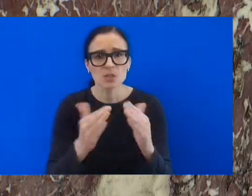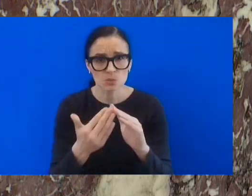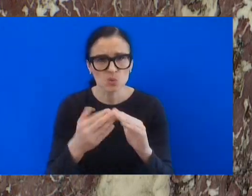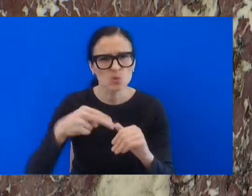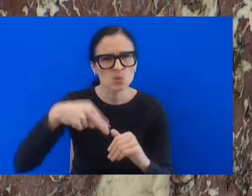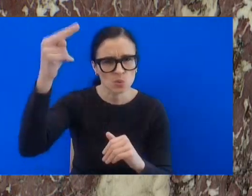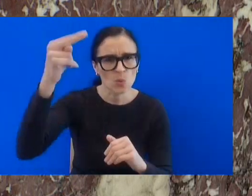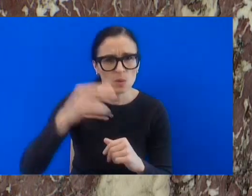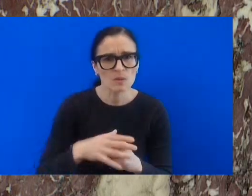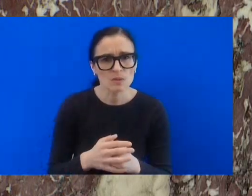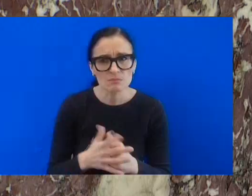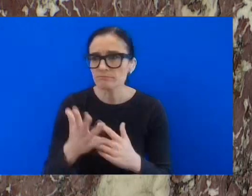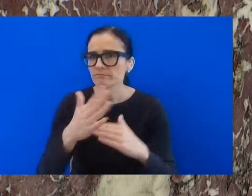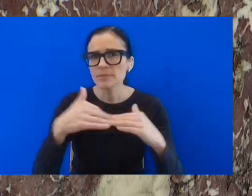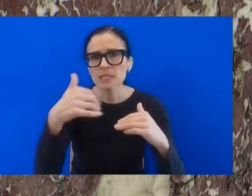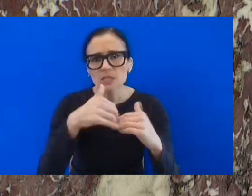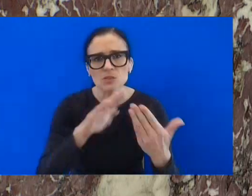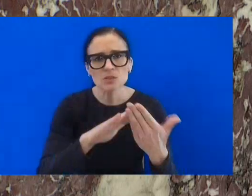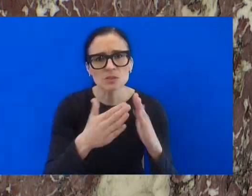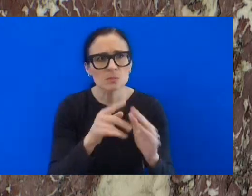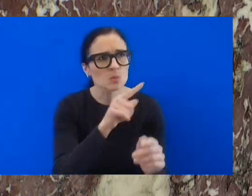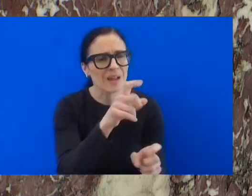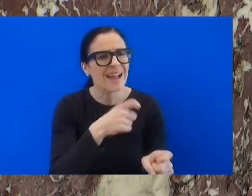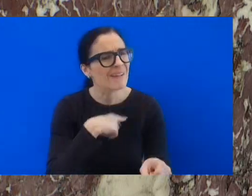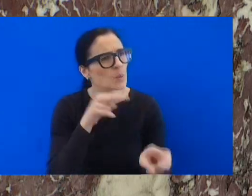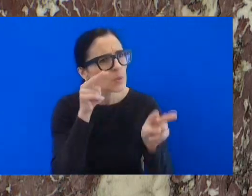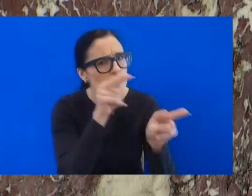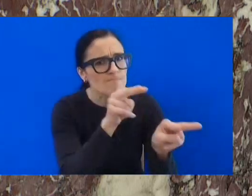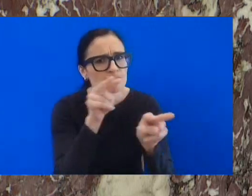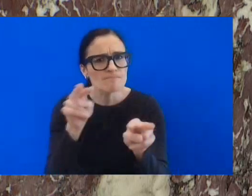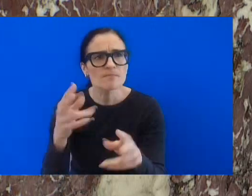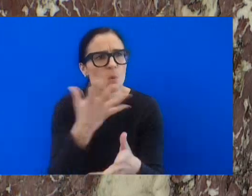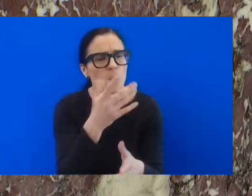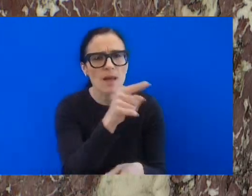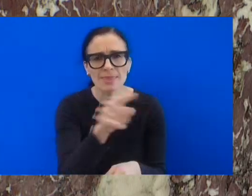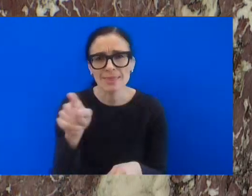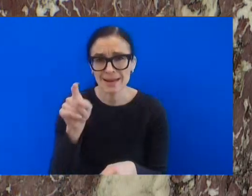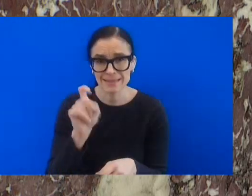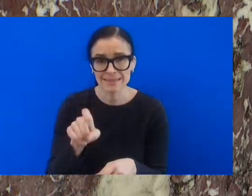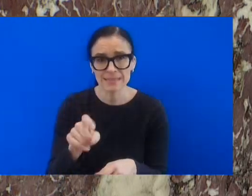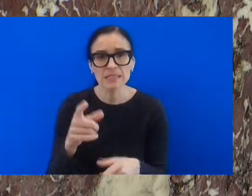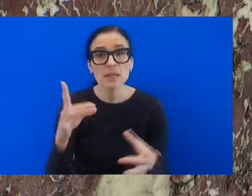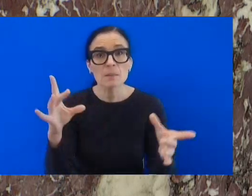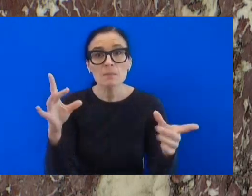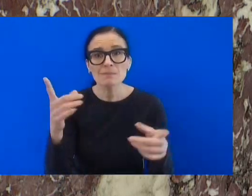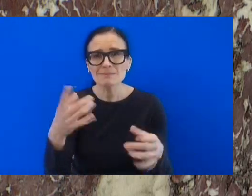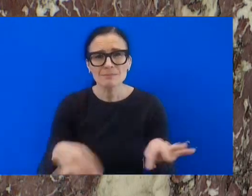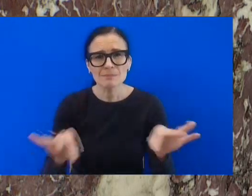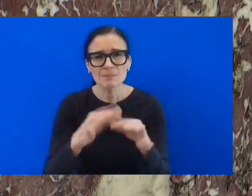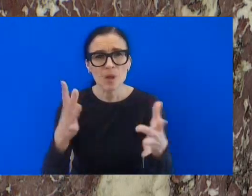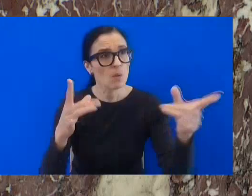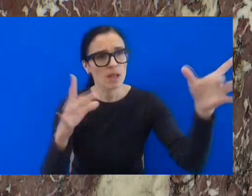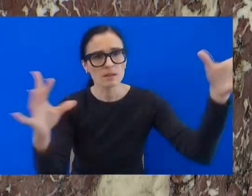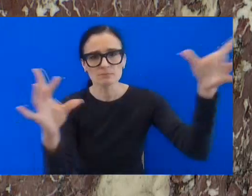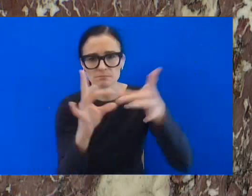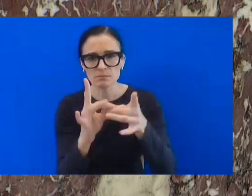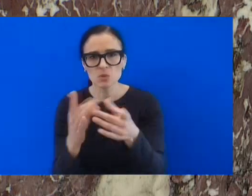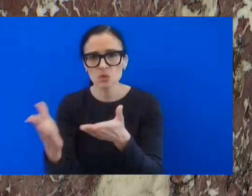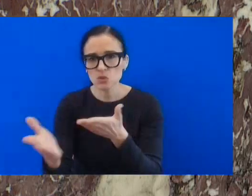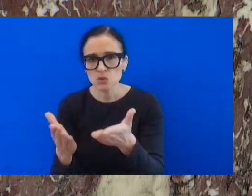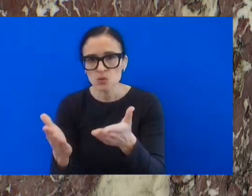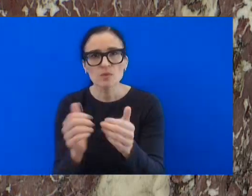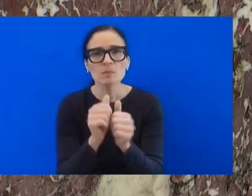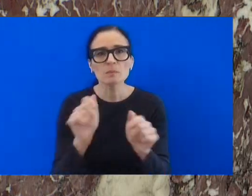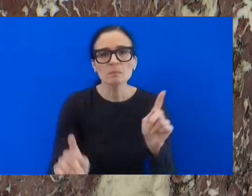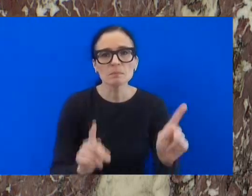people to the supports that they need is a core priority for this government, for the entire healthcare system, but